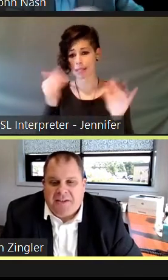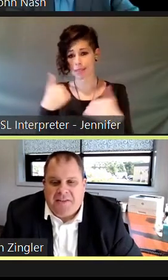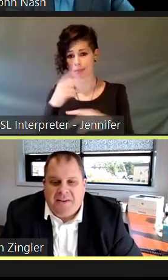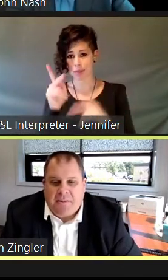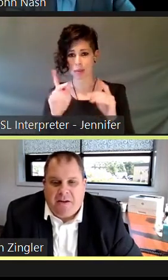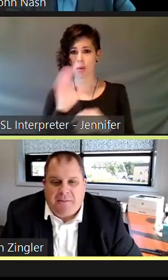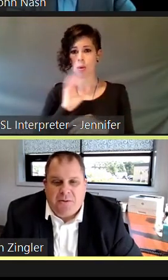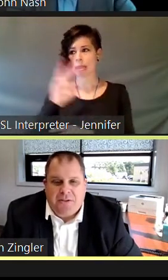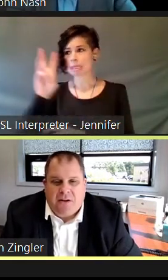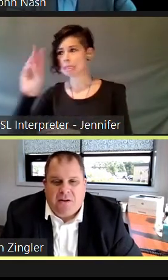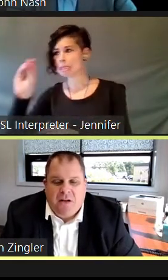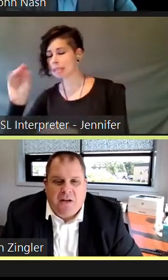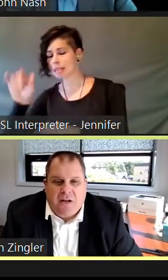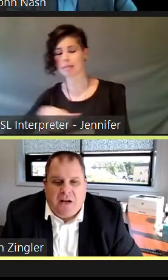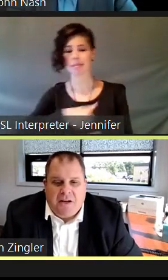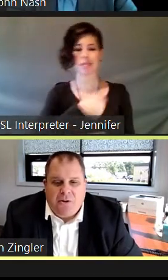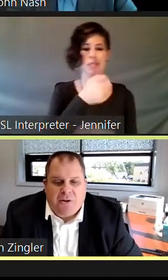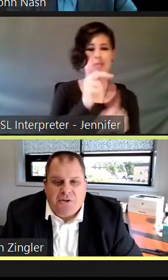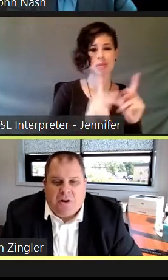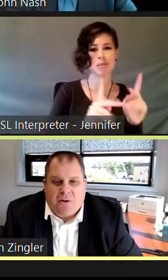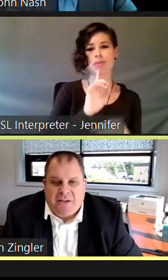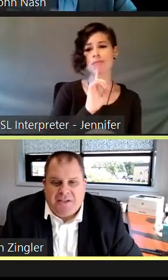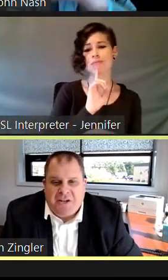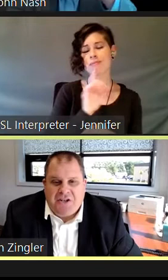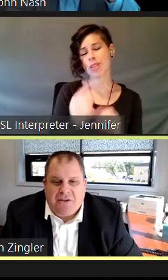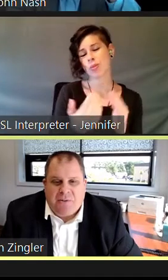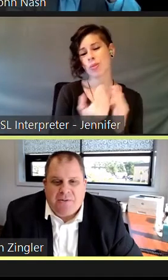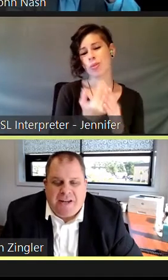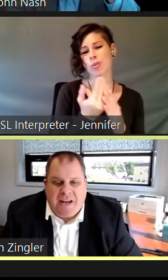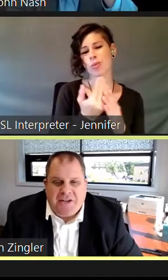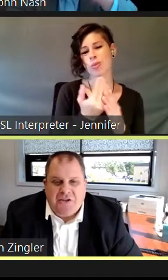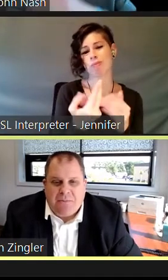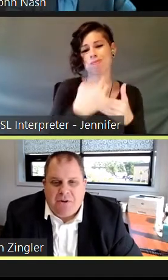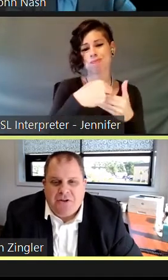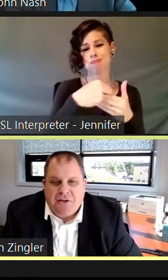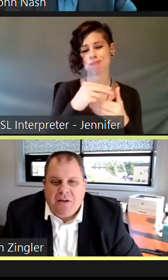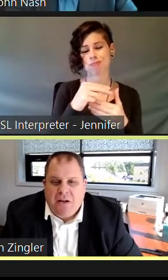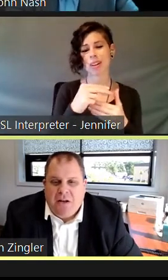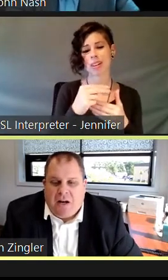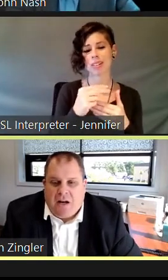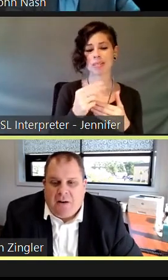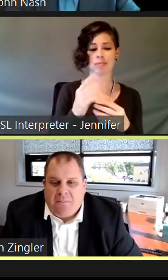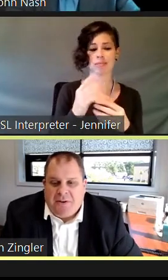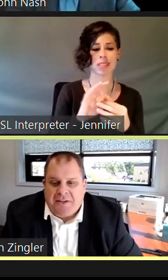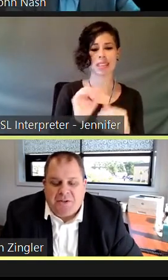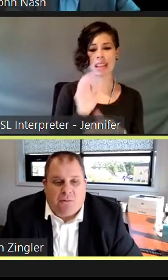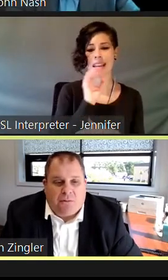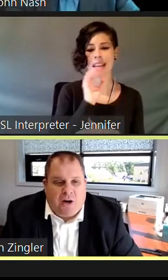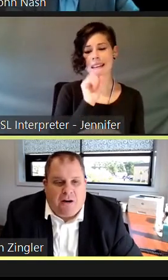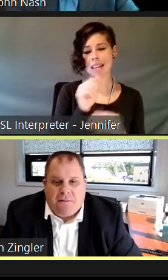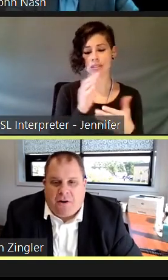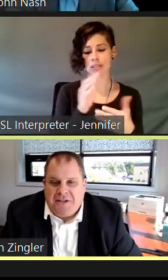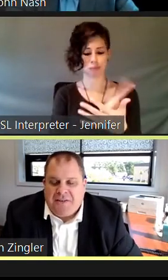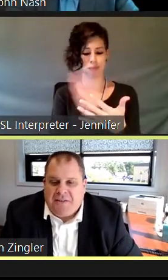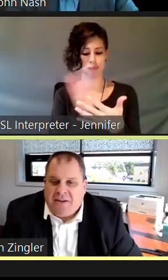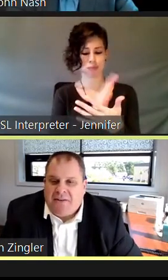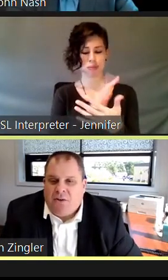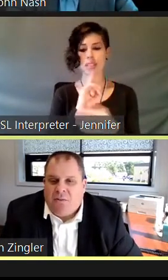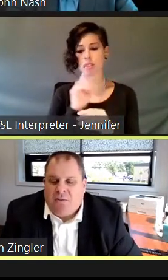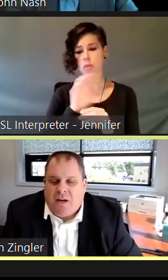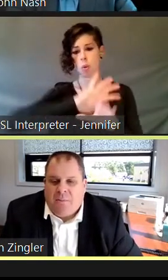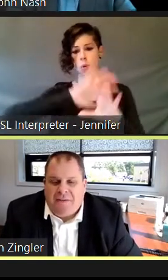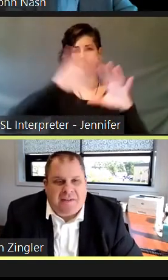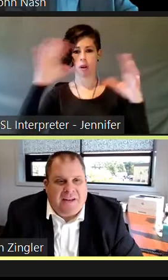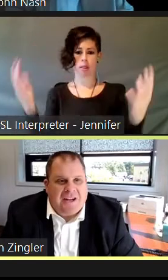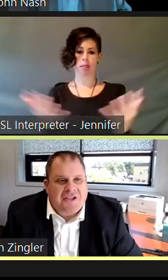their 60s, and we have folks that are newer to our organization in terms of the age distribution. But this is overall for our agency.